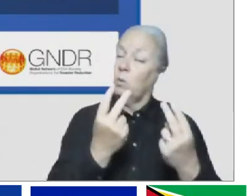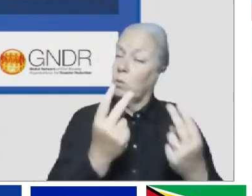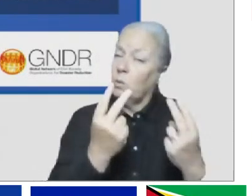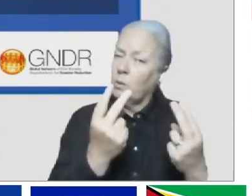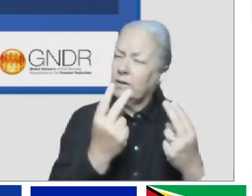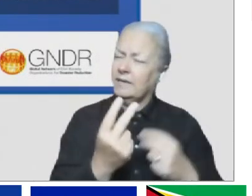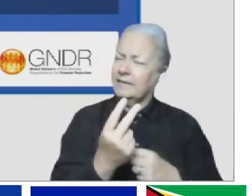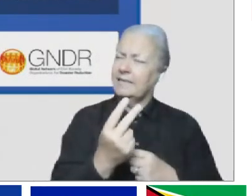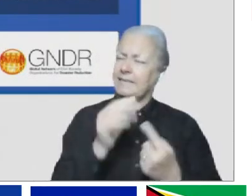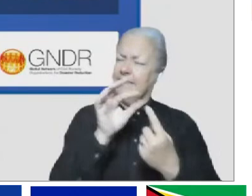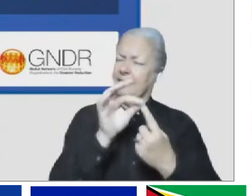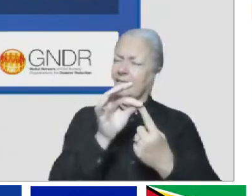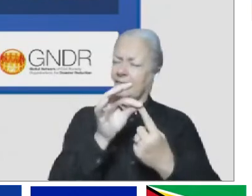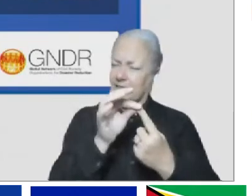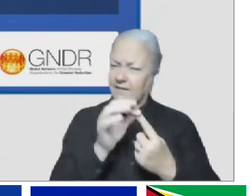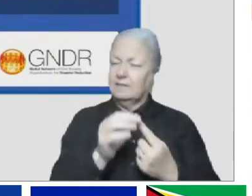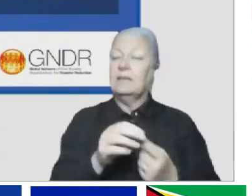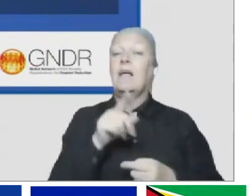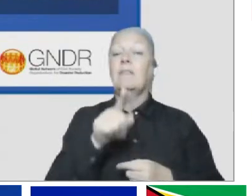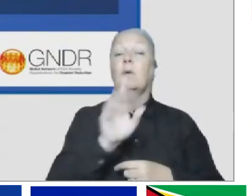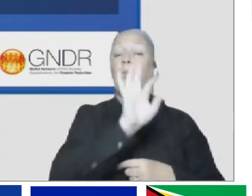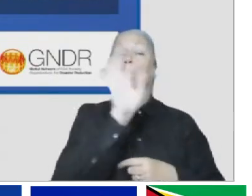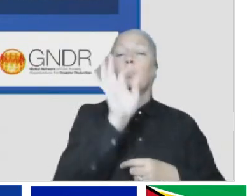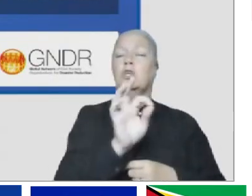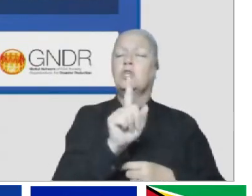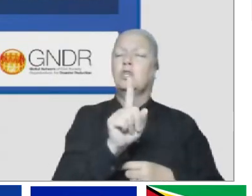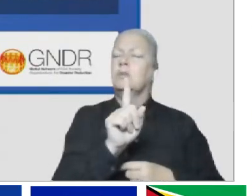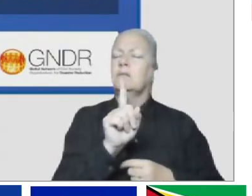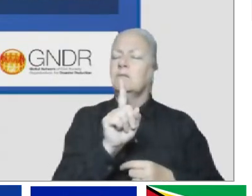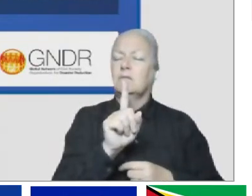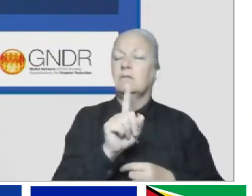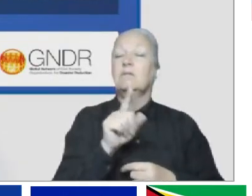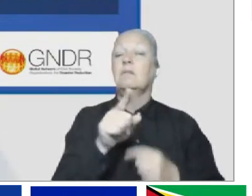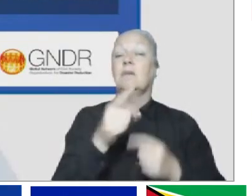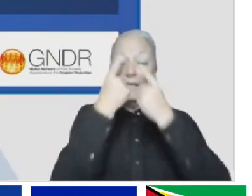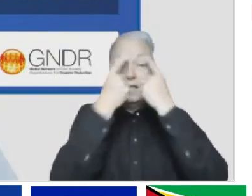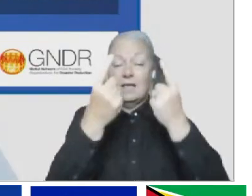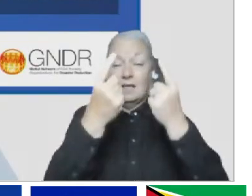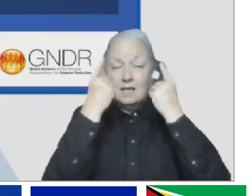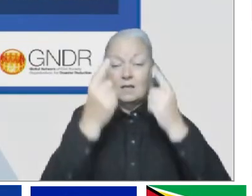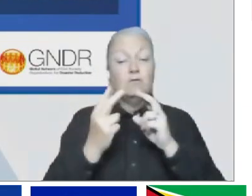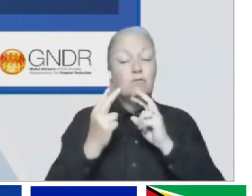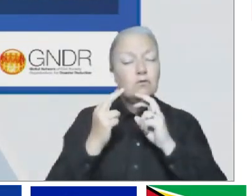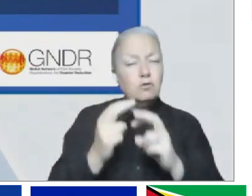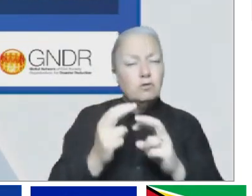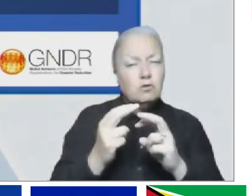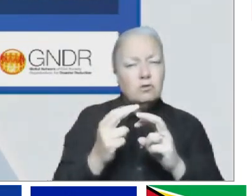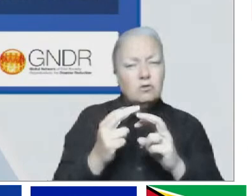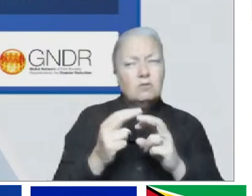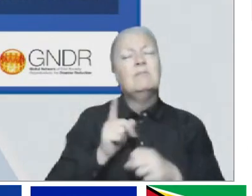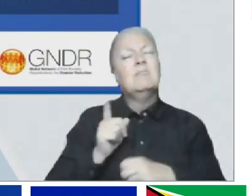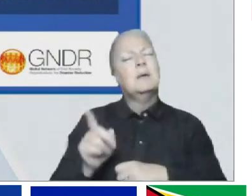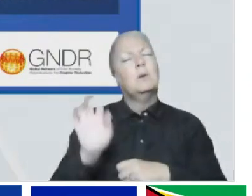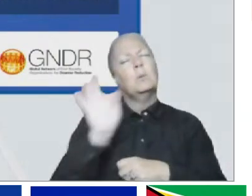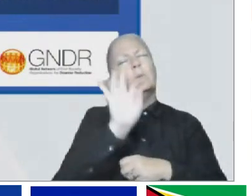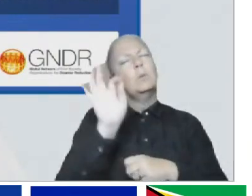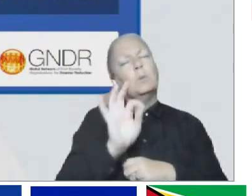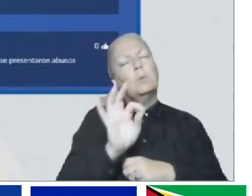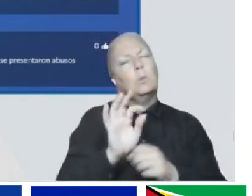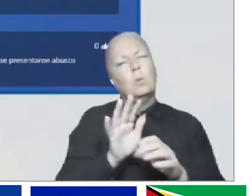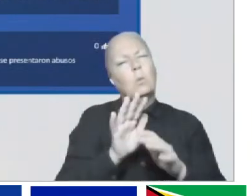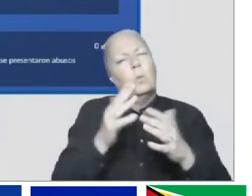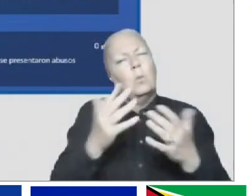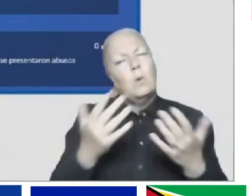question. I know that academic researchers, for instance, question why information on climate patterns, which is in